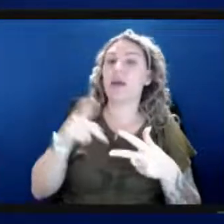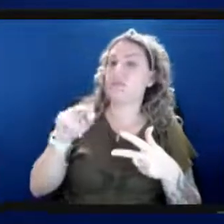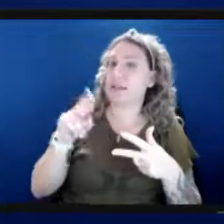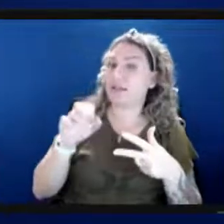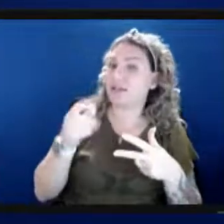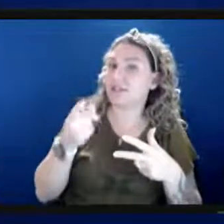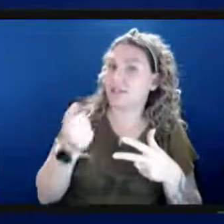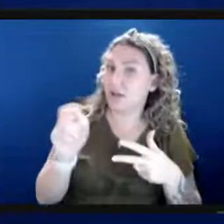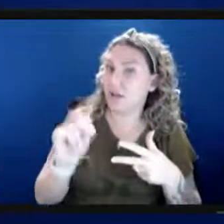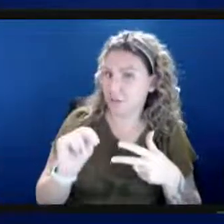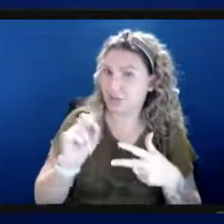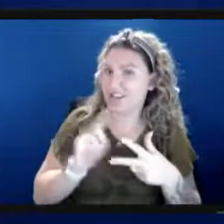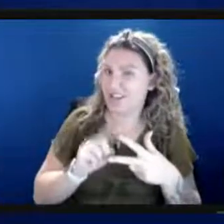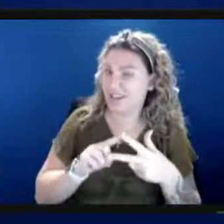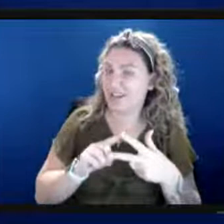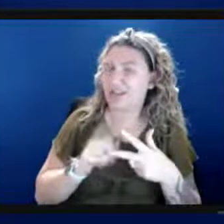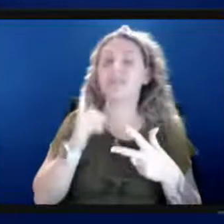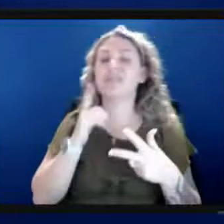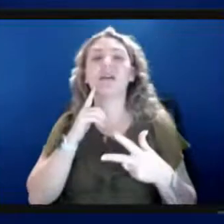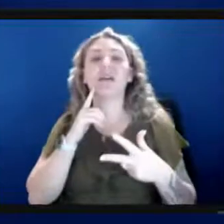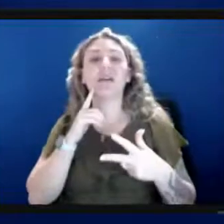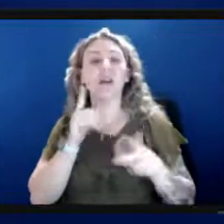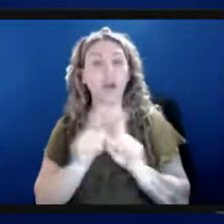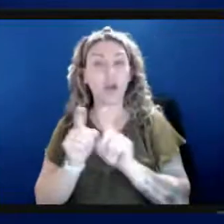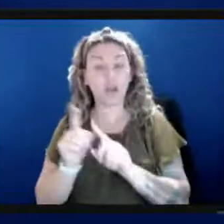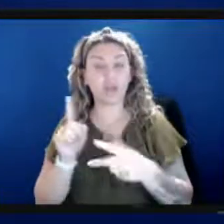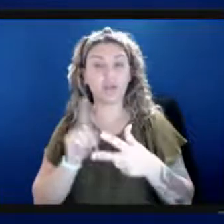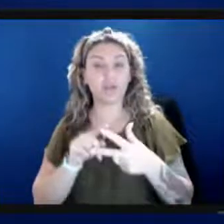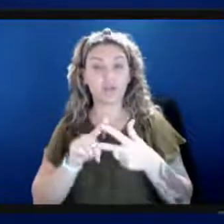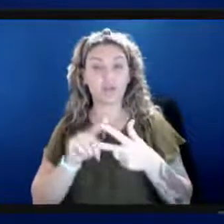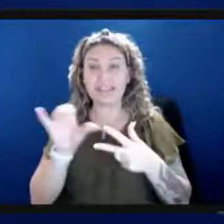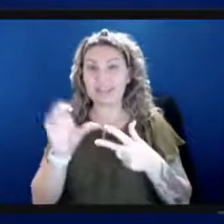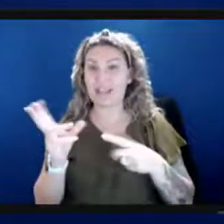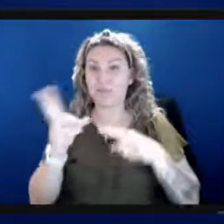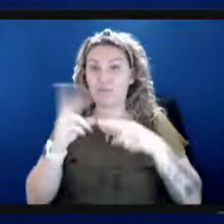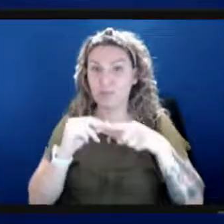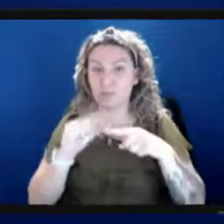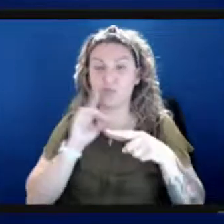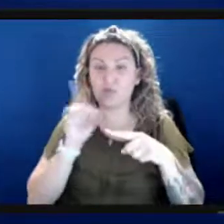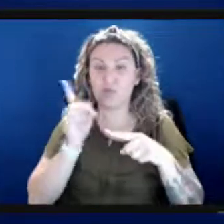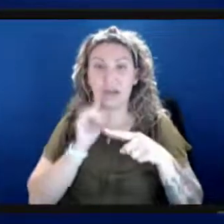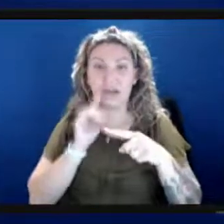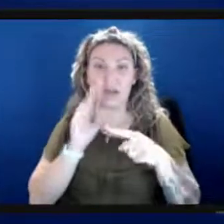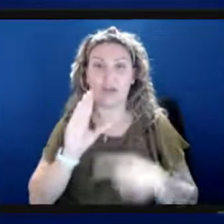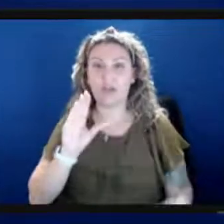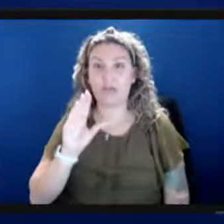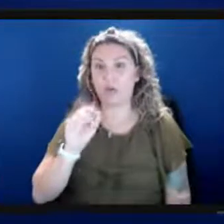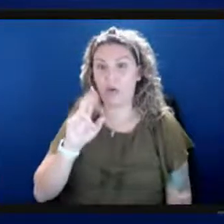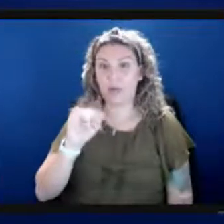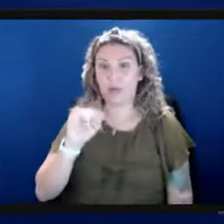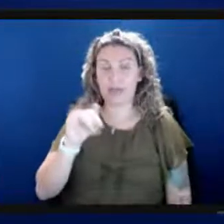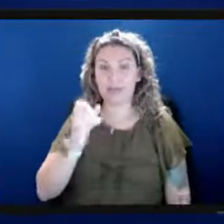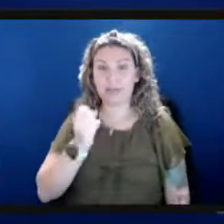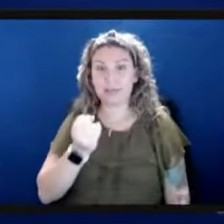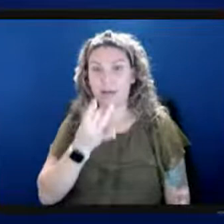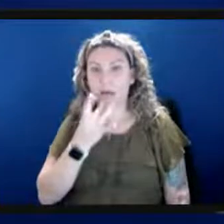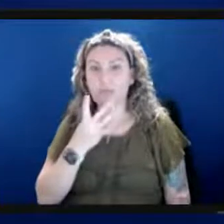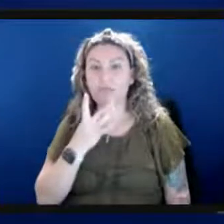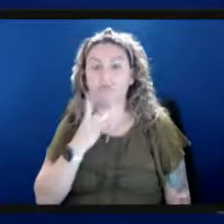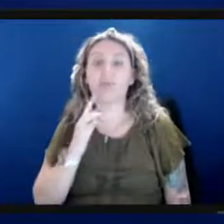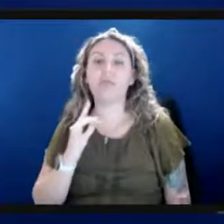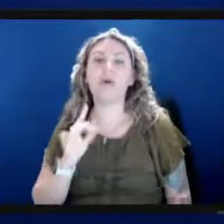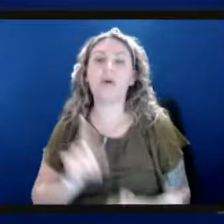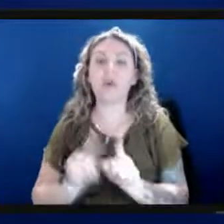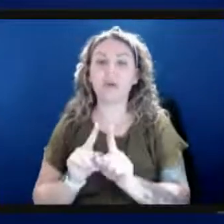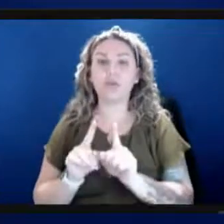Suboxone. It also acts at the same receptor where opiates or the drugs act. It also, just like methadone,